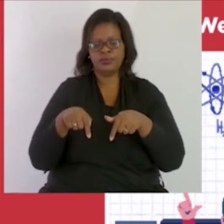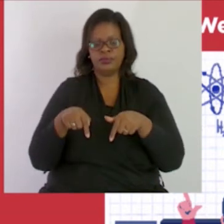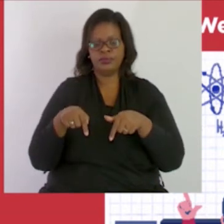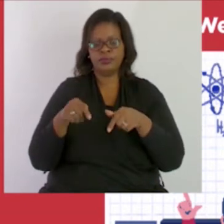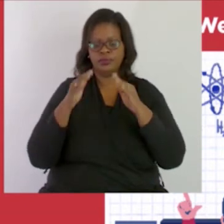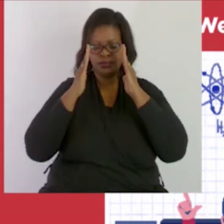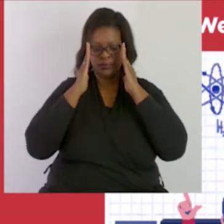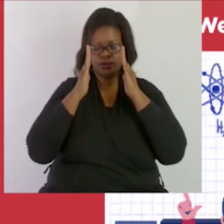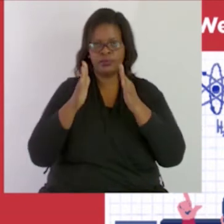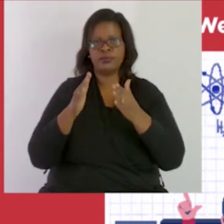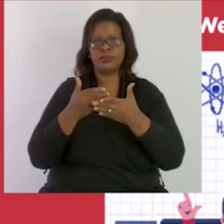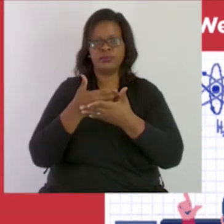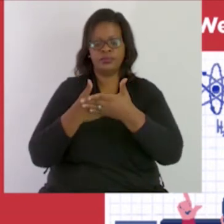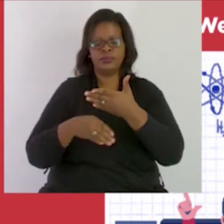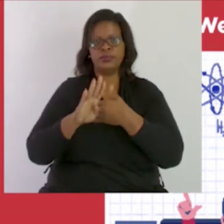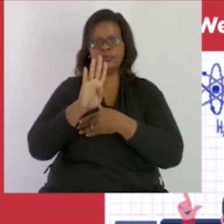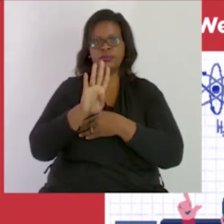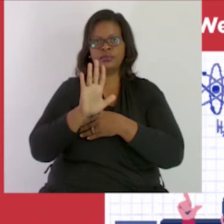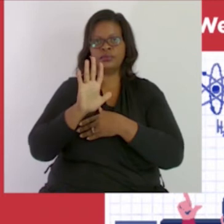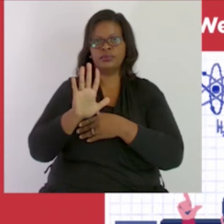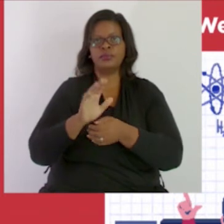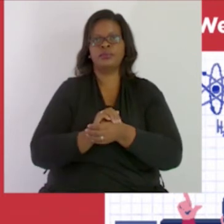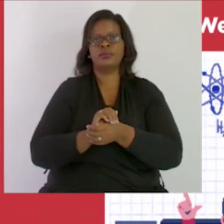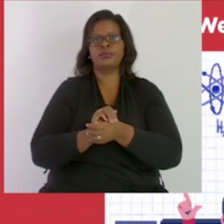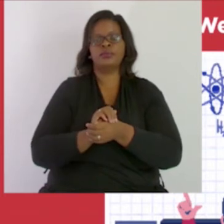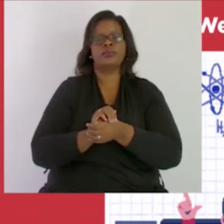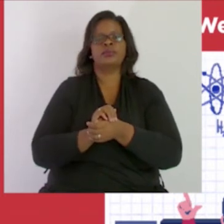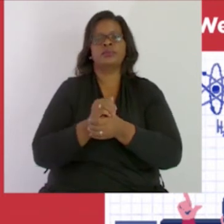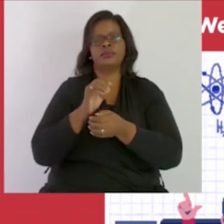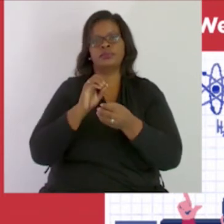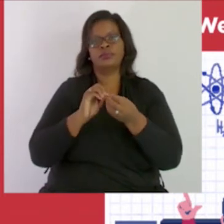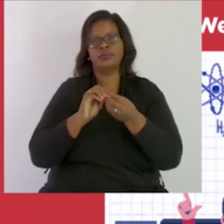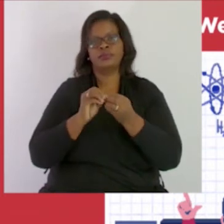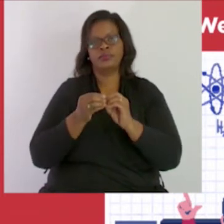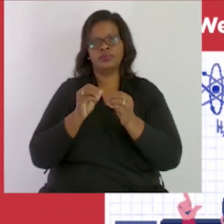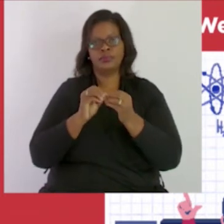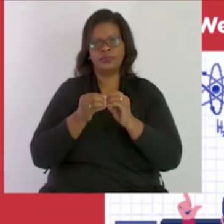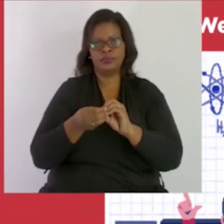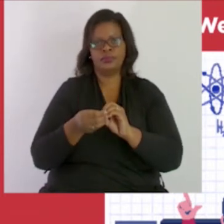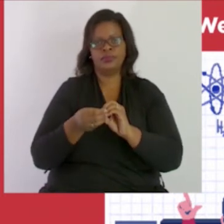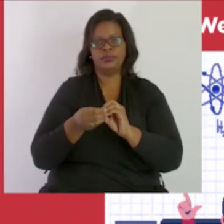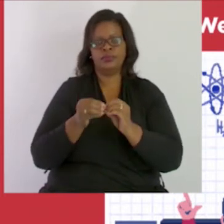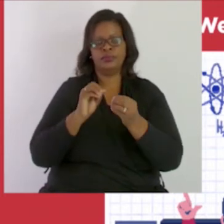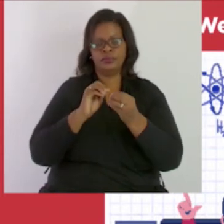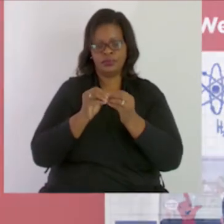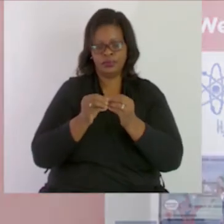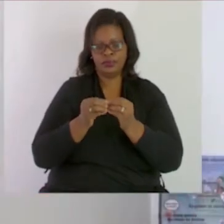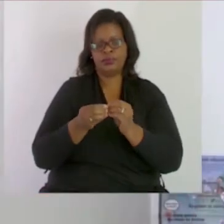to focus on grade 4 and 5 mathematics. The lesson for today is going to focusing on number and number